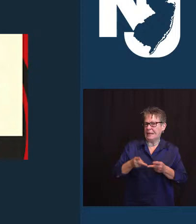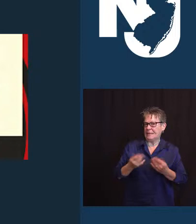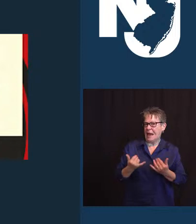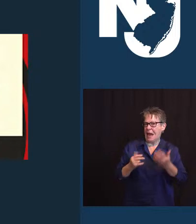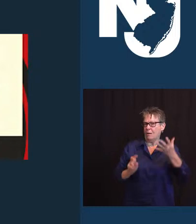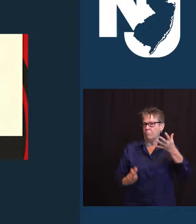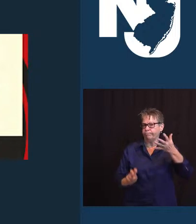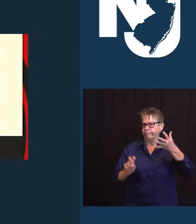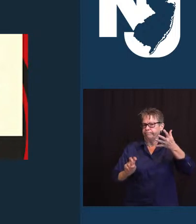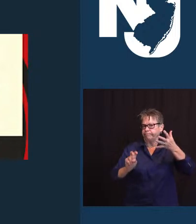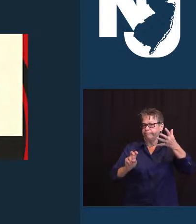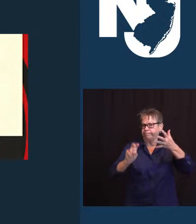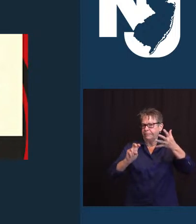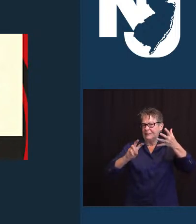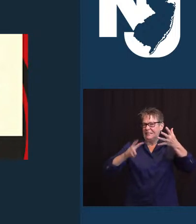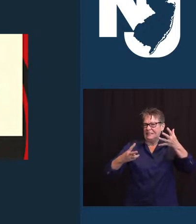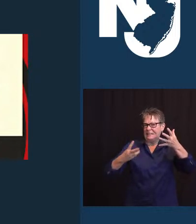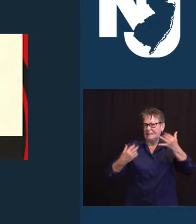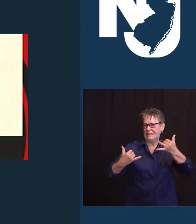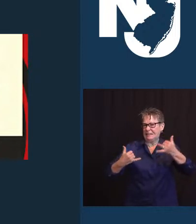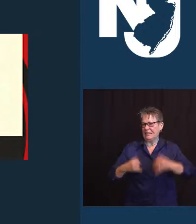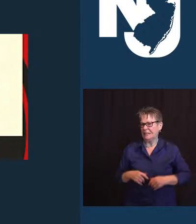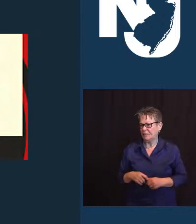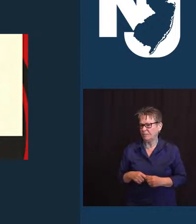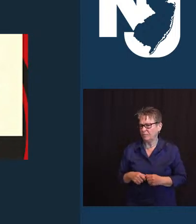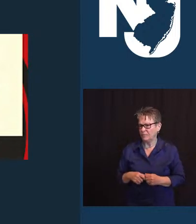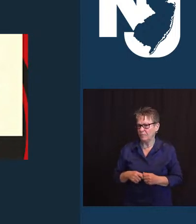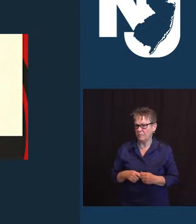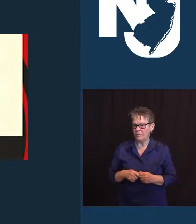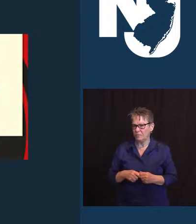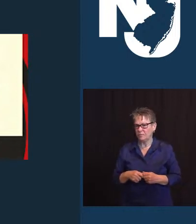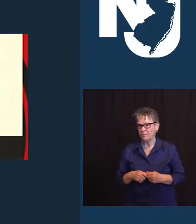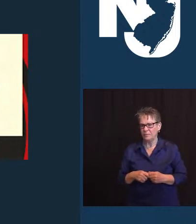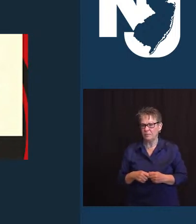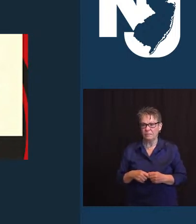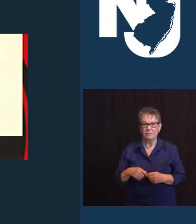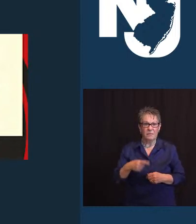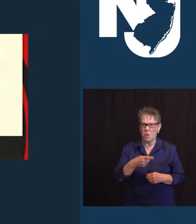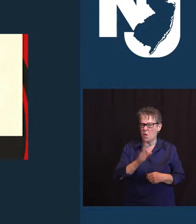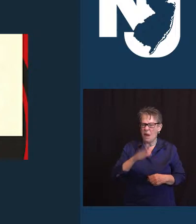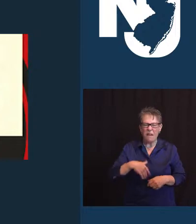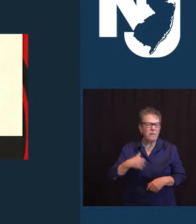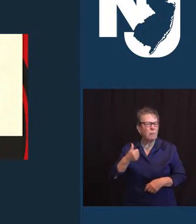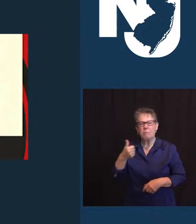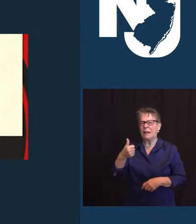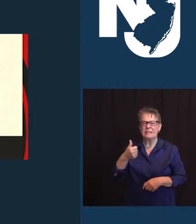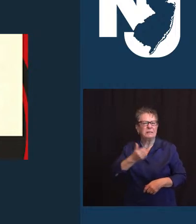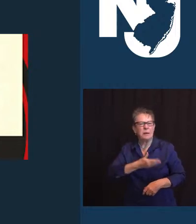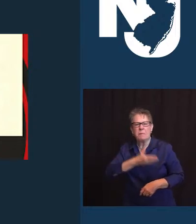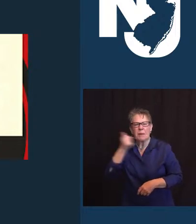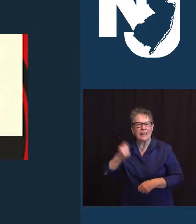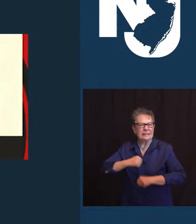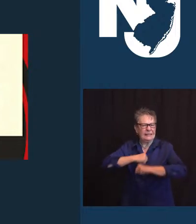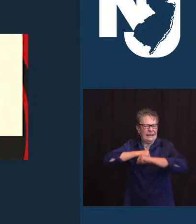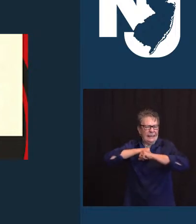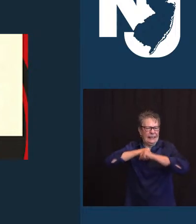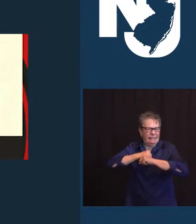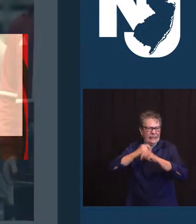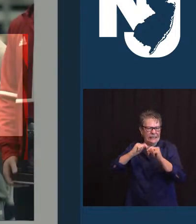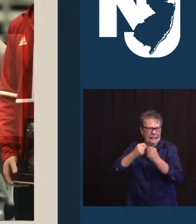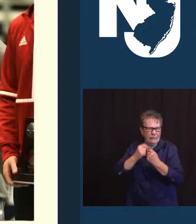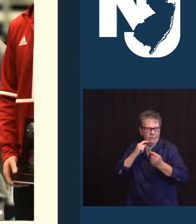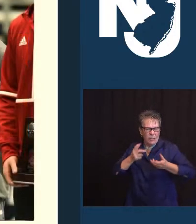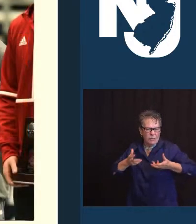best defense in the Big Ten, I believe the best defense of any women's team. So if basketball weren't enough, Rutgers